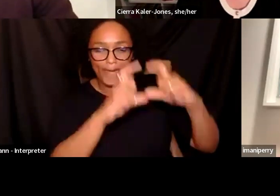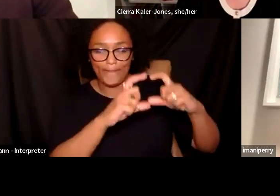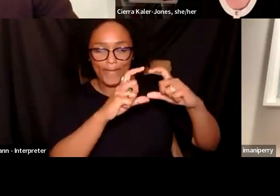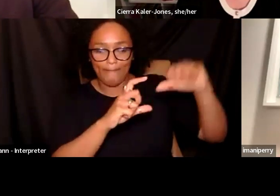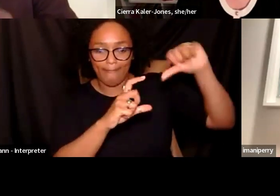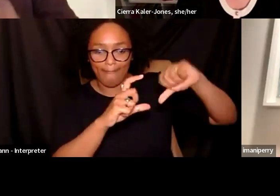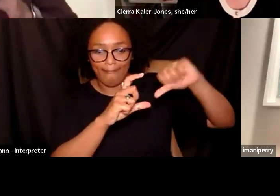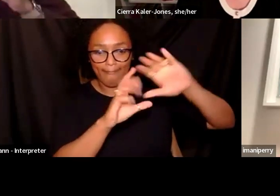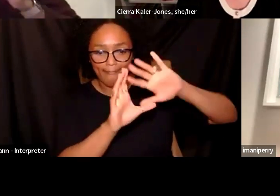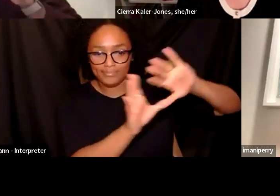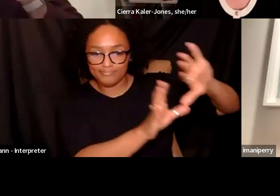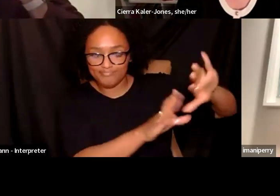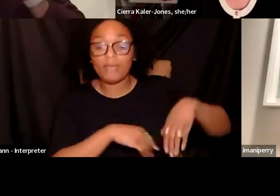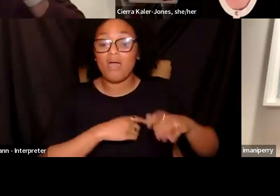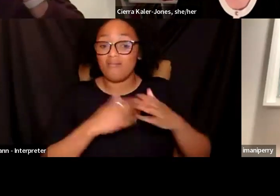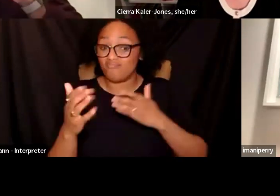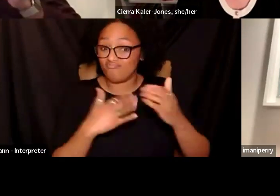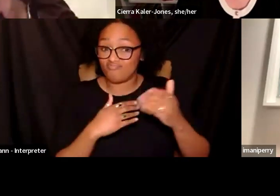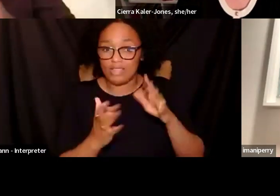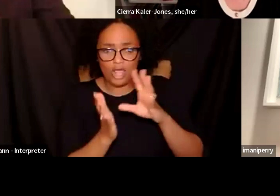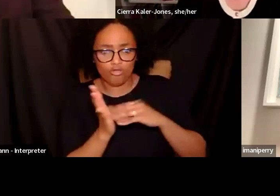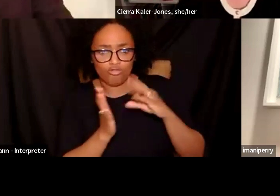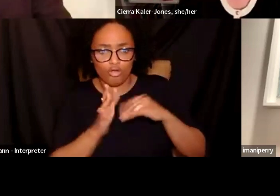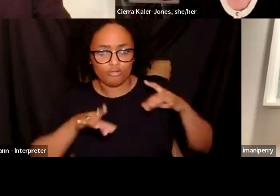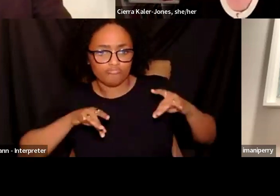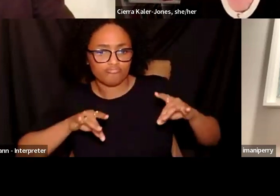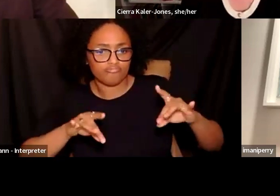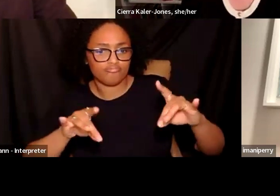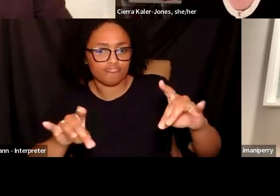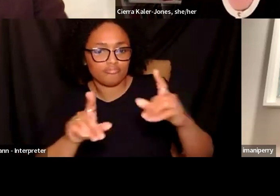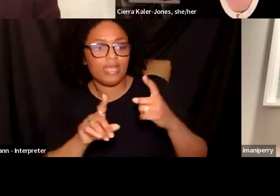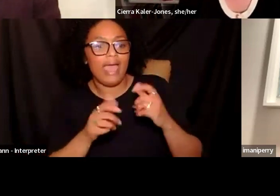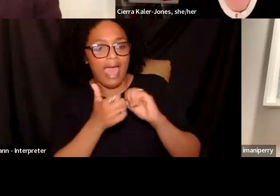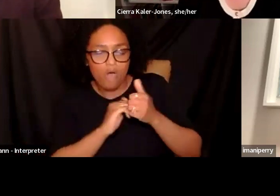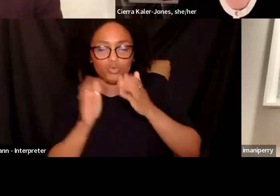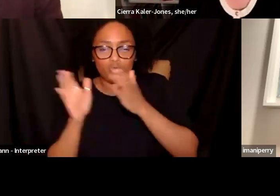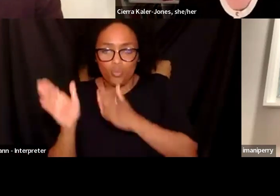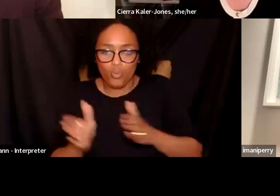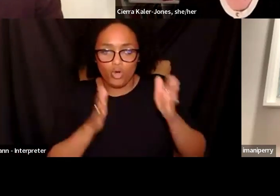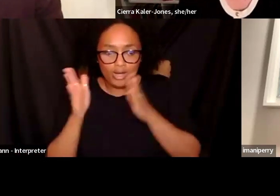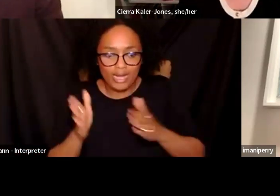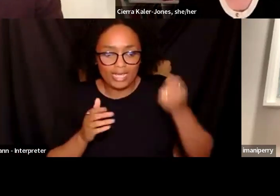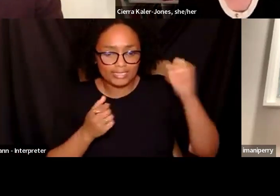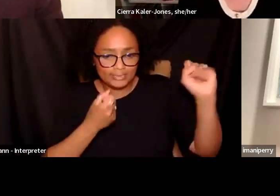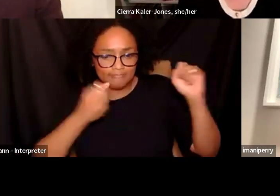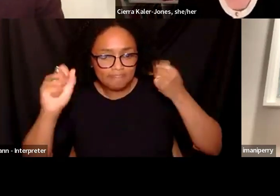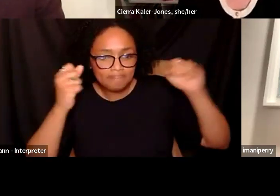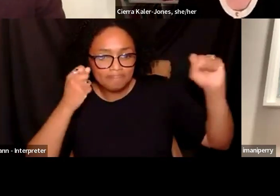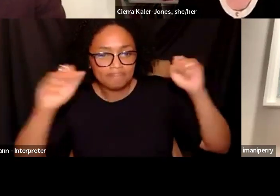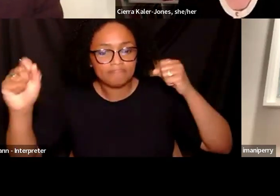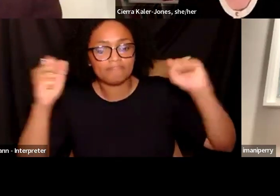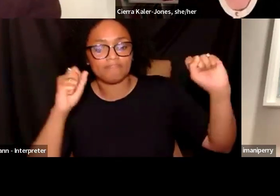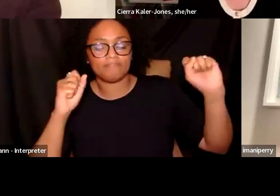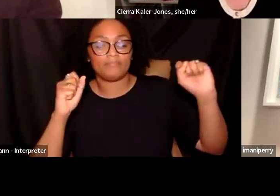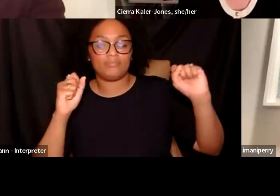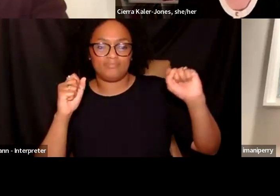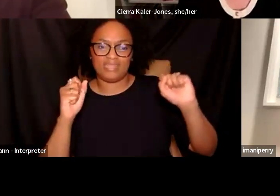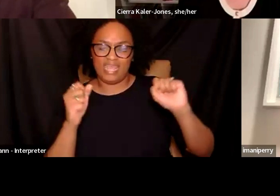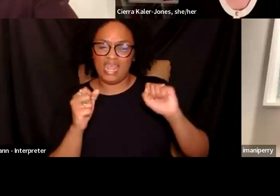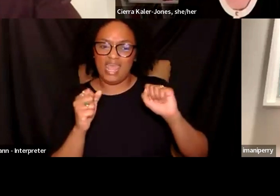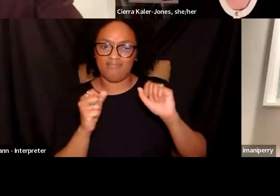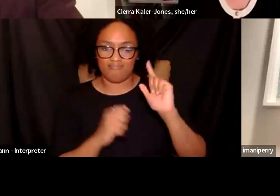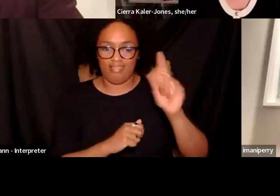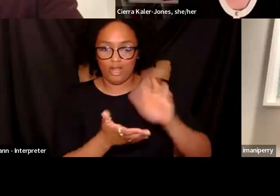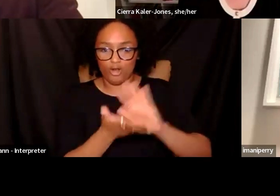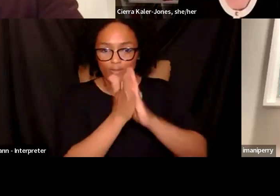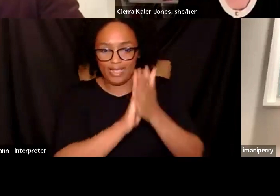learned a lot from organizing in those spaces, and then went on to become incredible leaders like